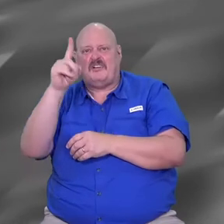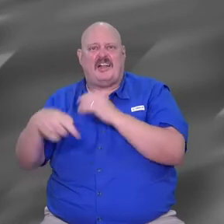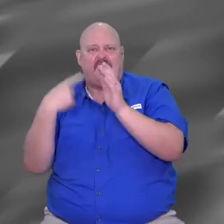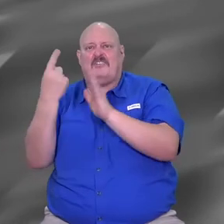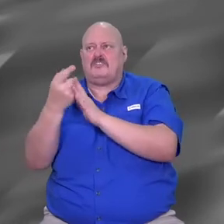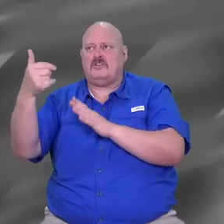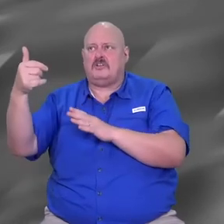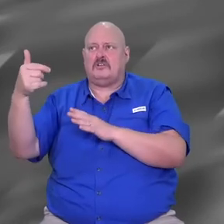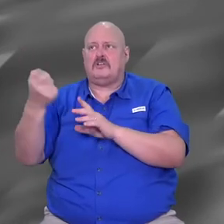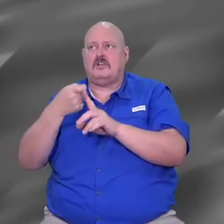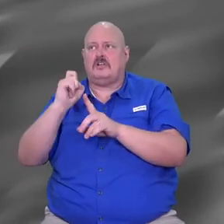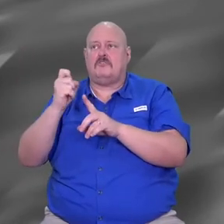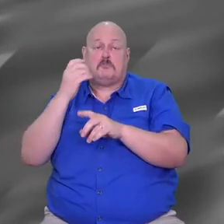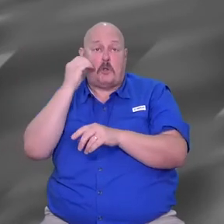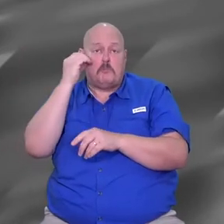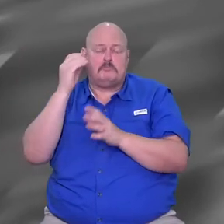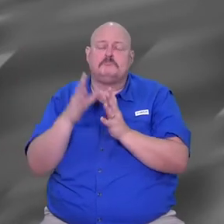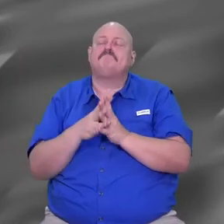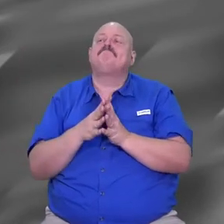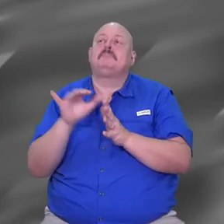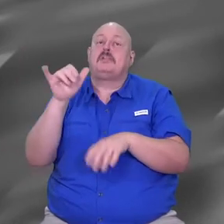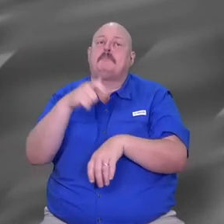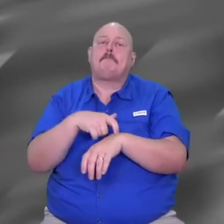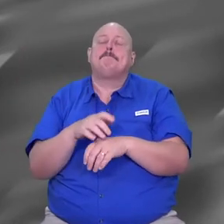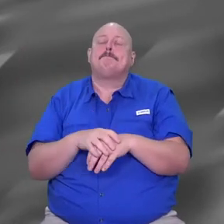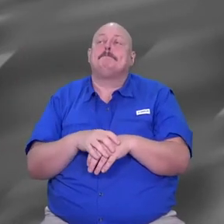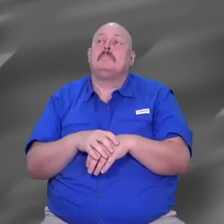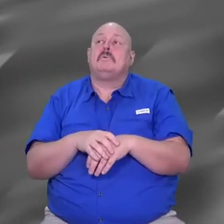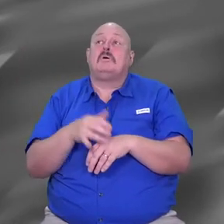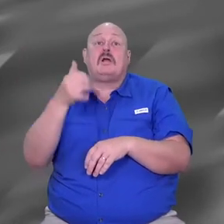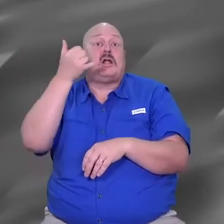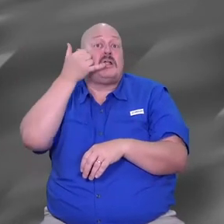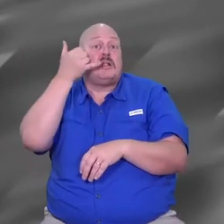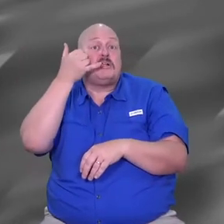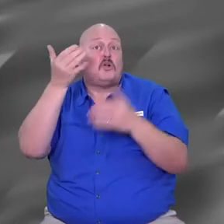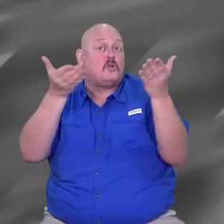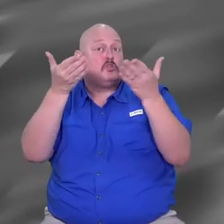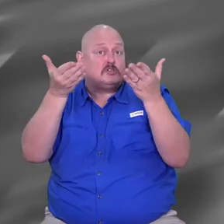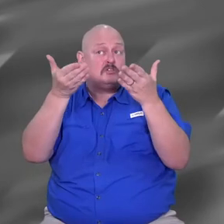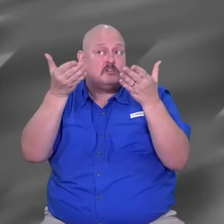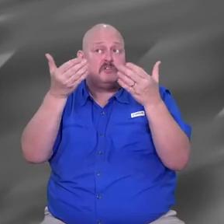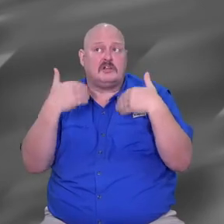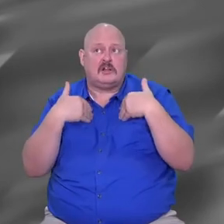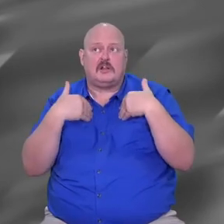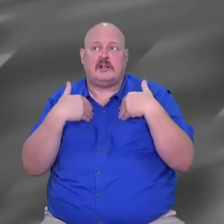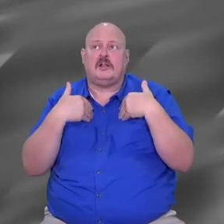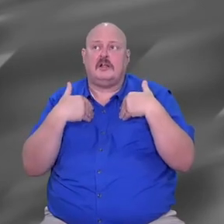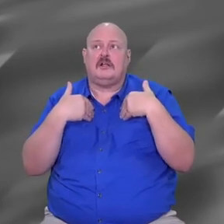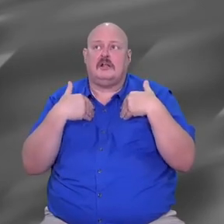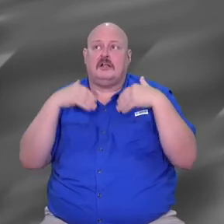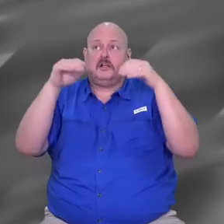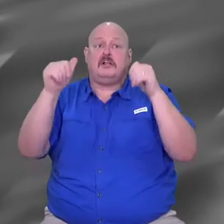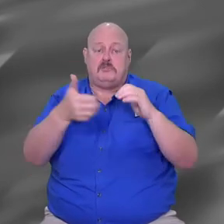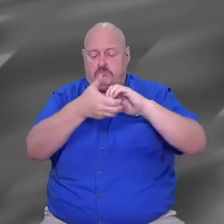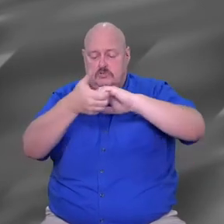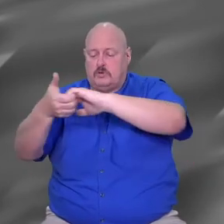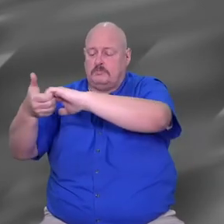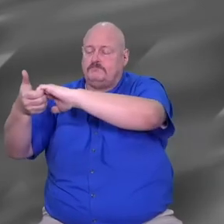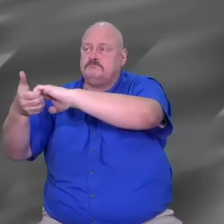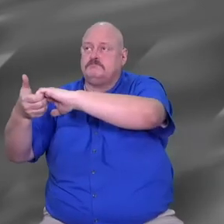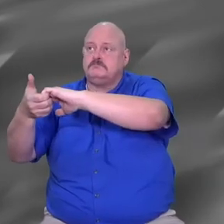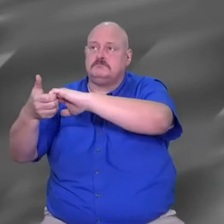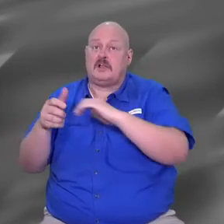5.5 hours from, quote, home at the time. I called the service that we had that possessed the ability to tow,